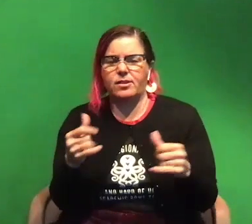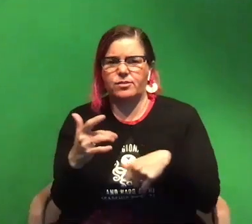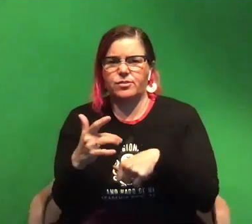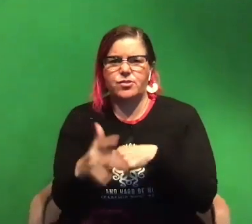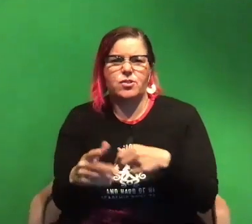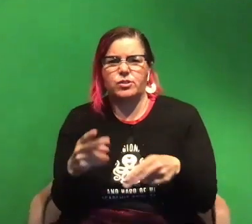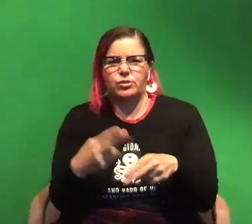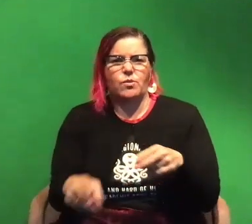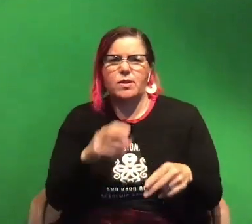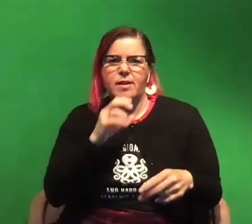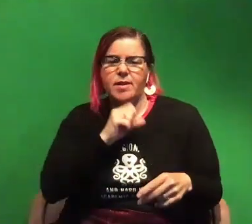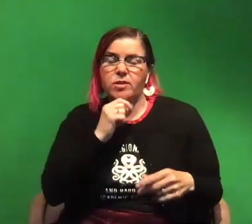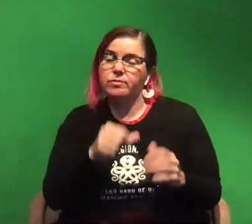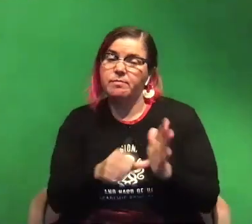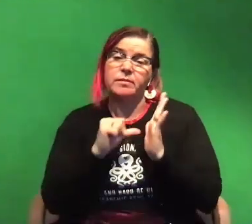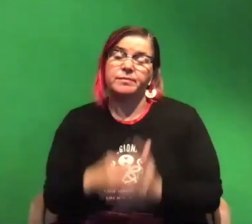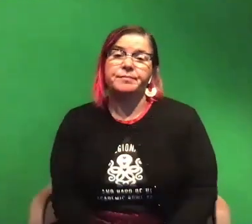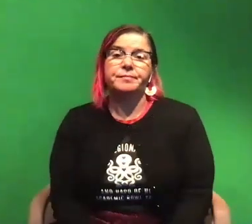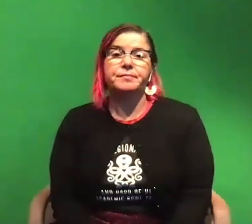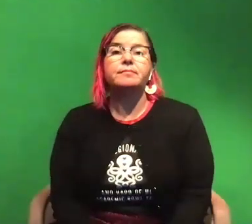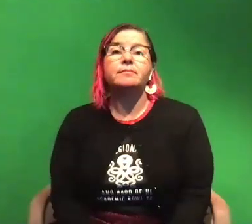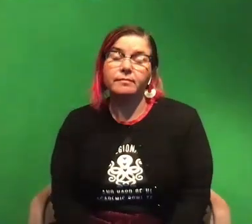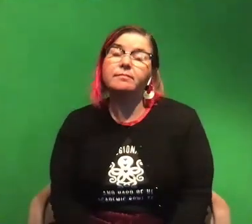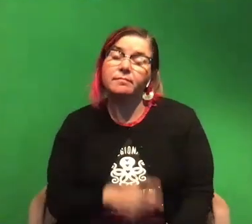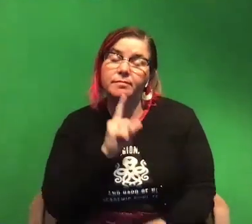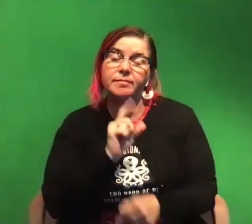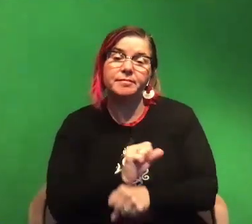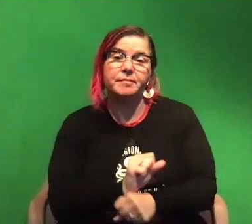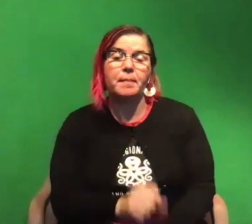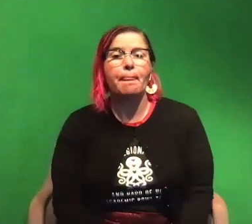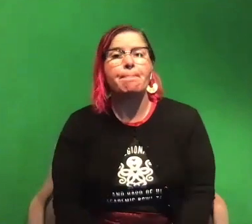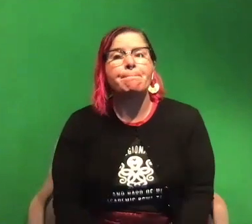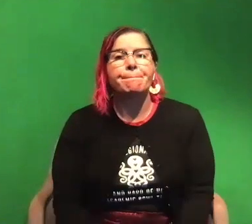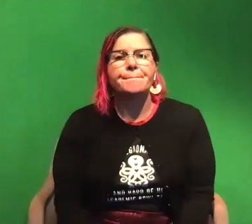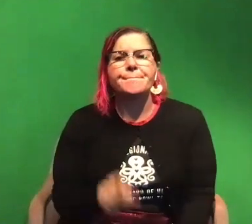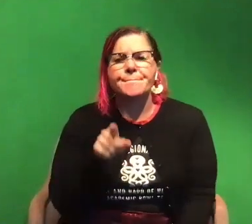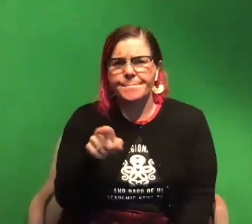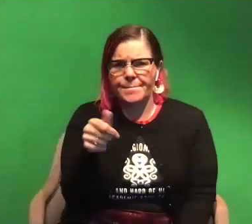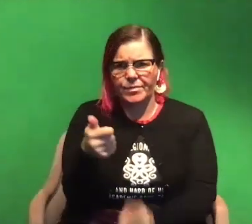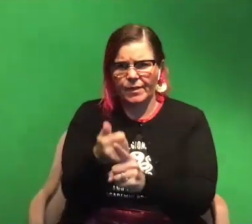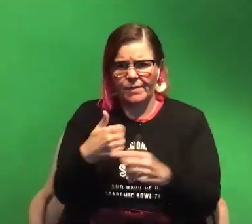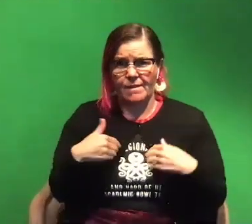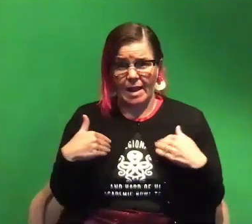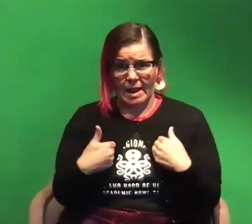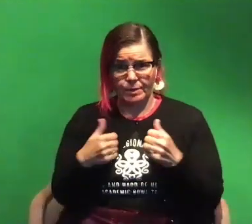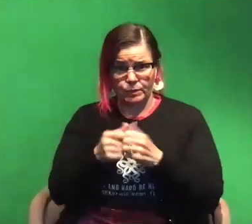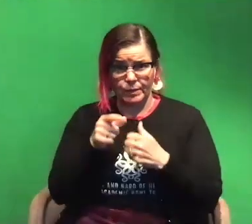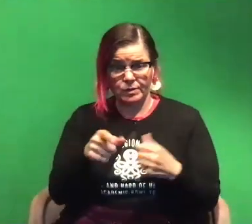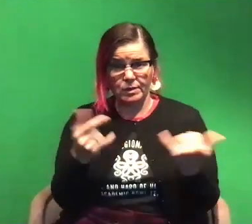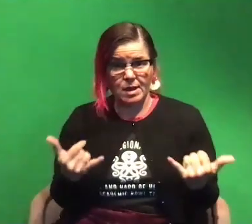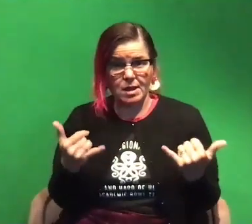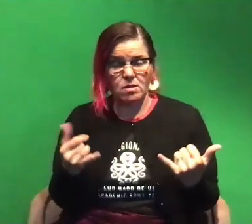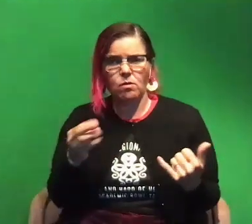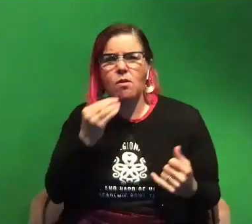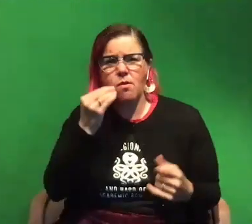short time is pretty impressive. For sure. The next question is, do you have any animals with you, or are you, you're at